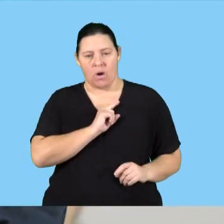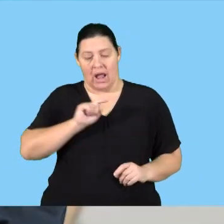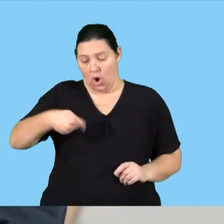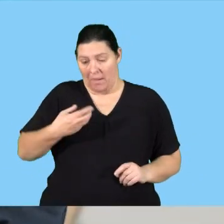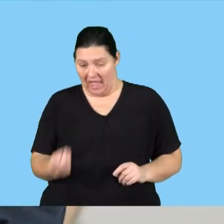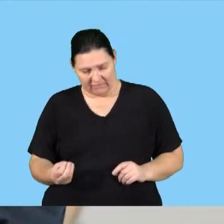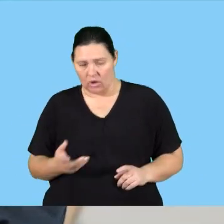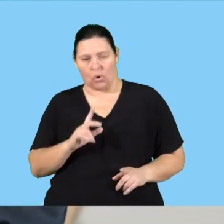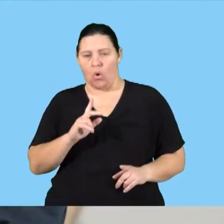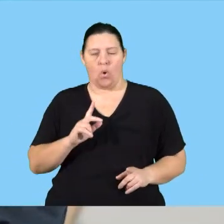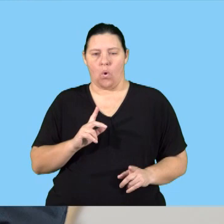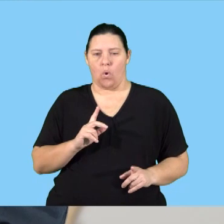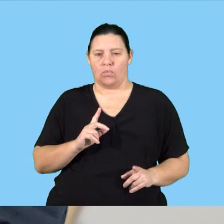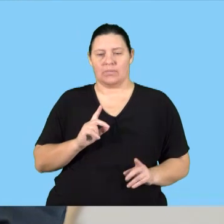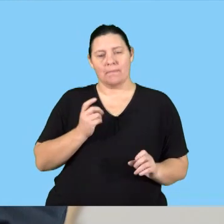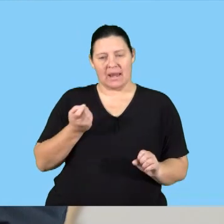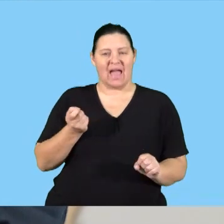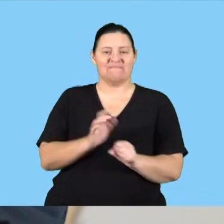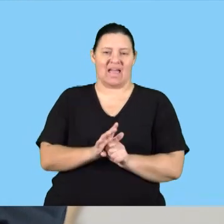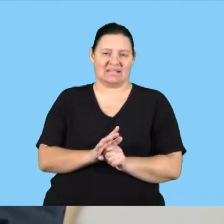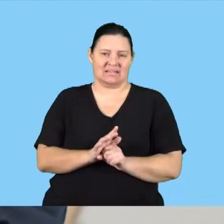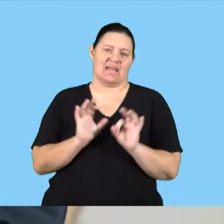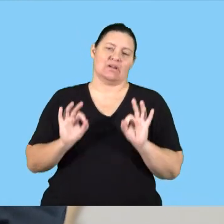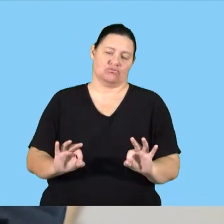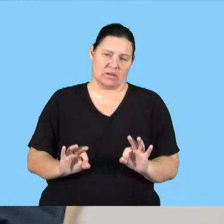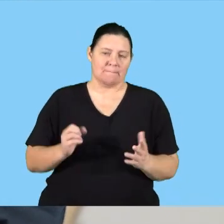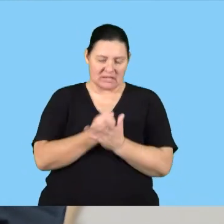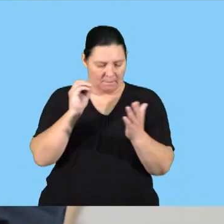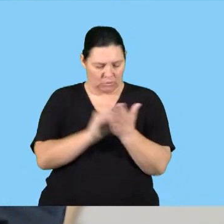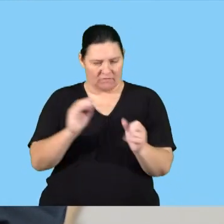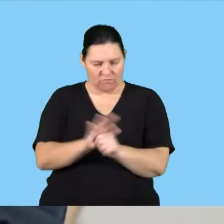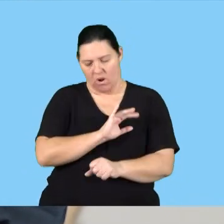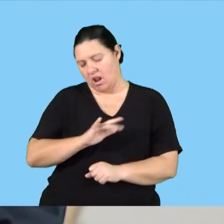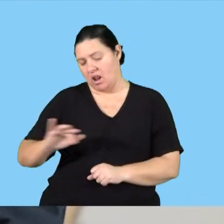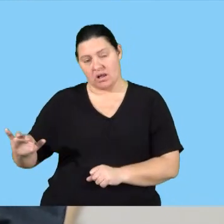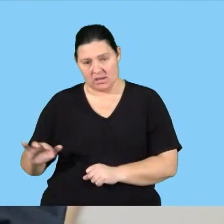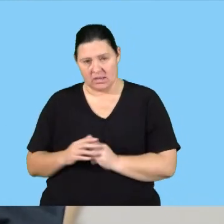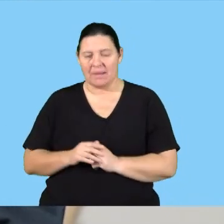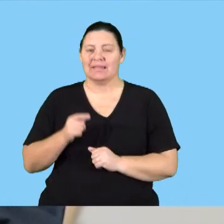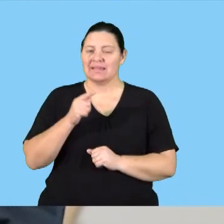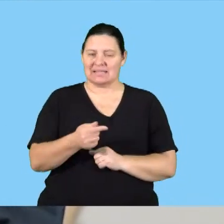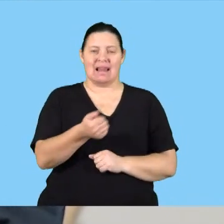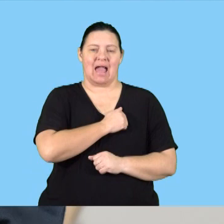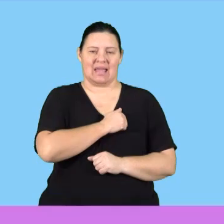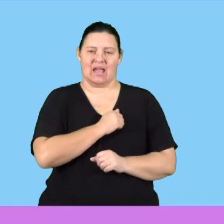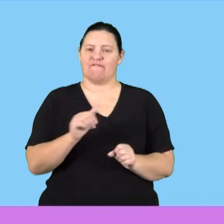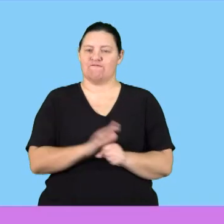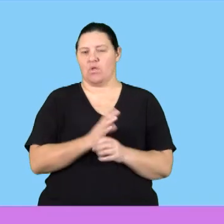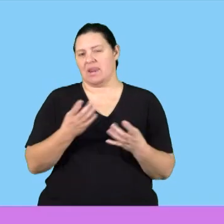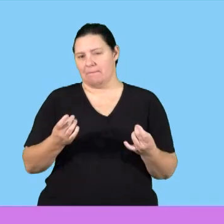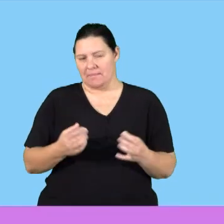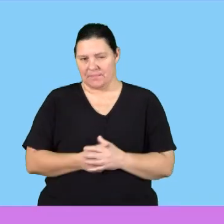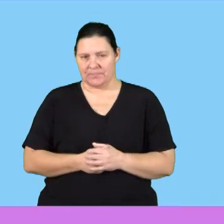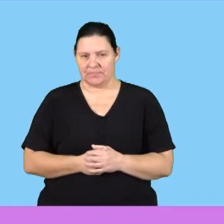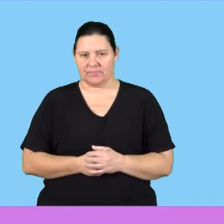answer is in decimal form, because that will affect the accuracy. But like enough with this one, it's a whole